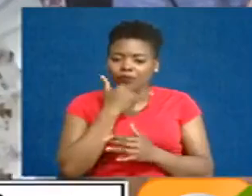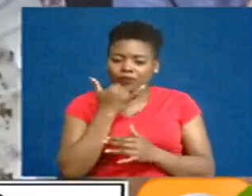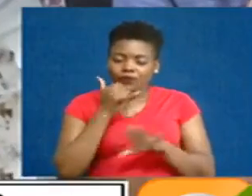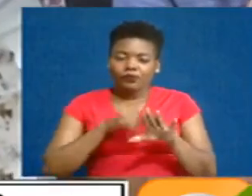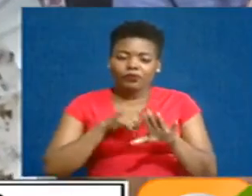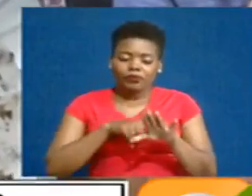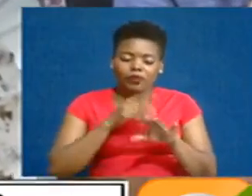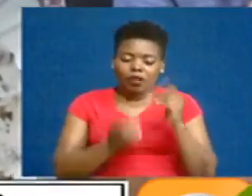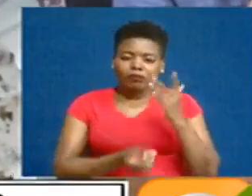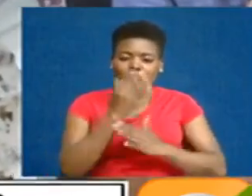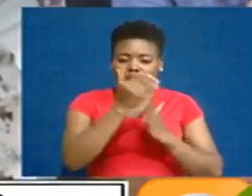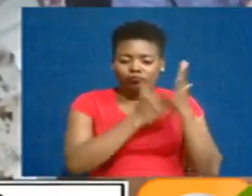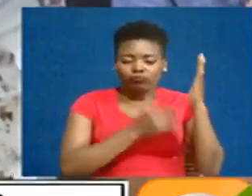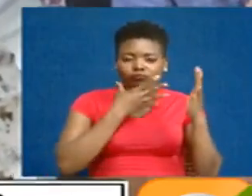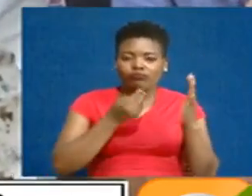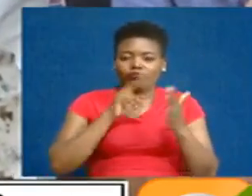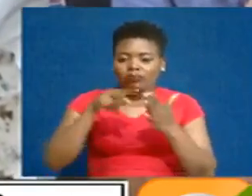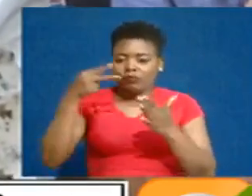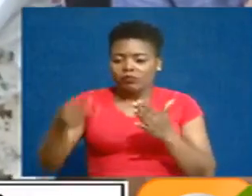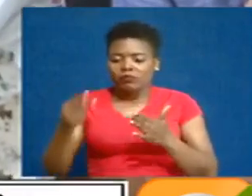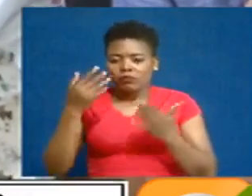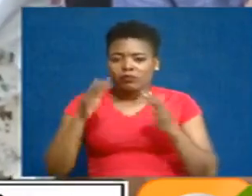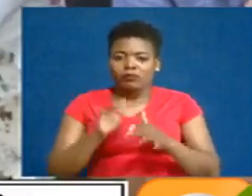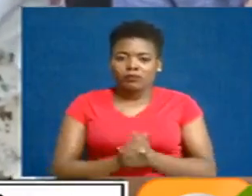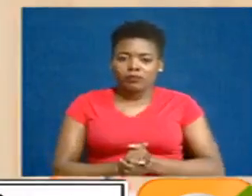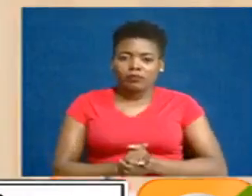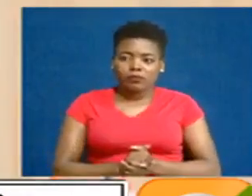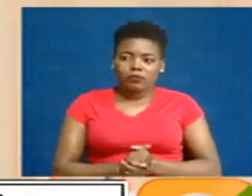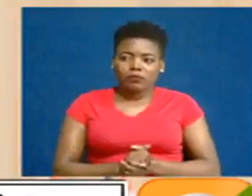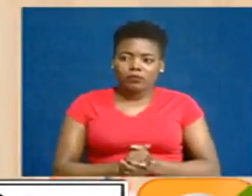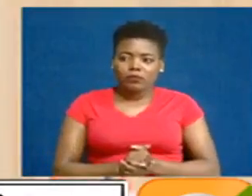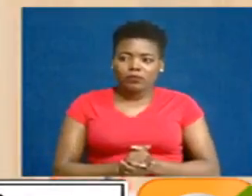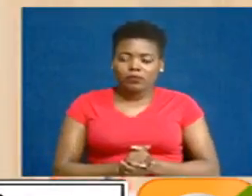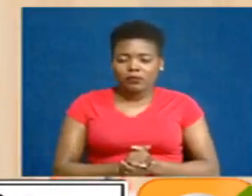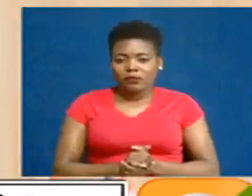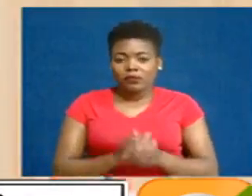boy child that has fallen into alcohol and substance abuse addiction. If